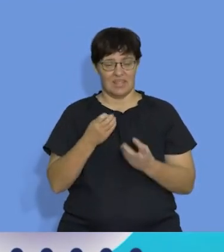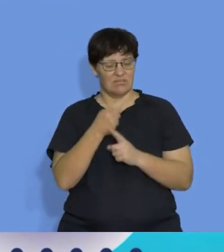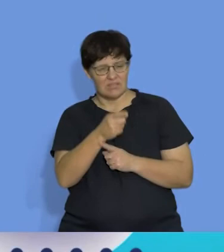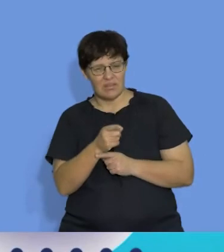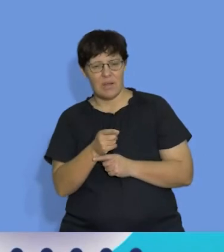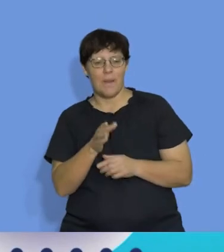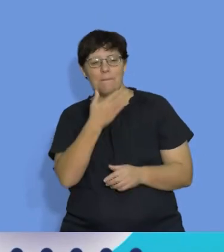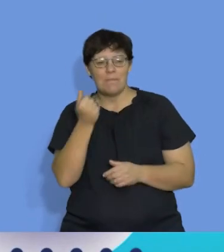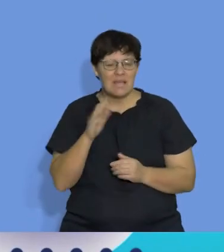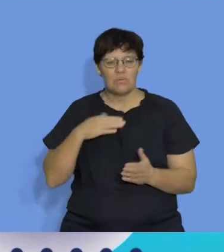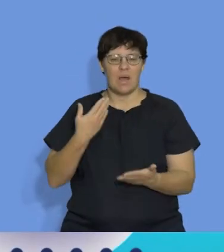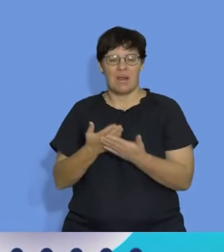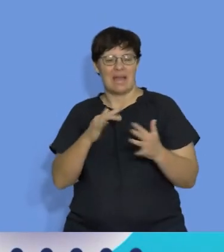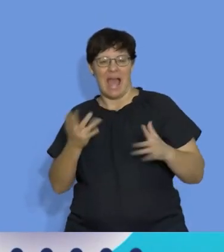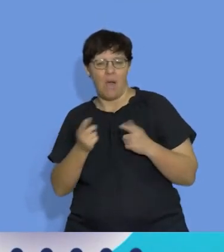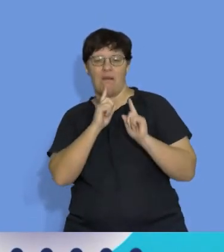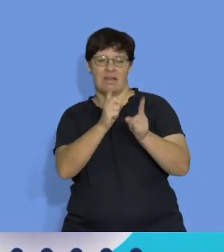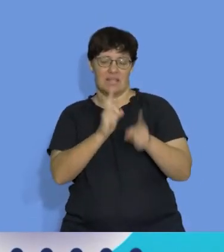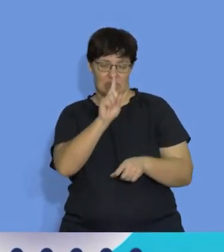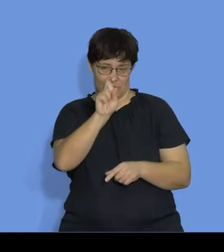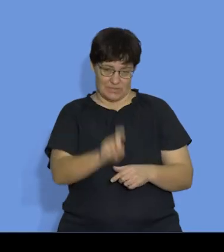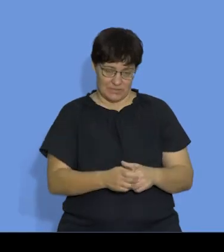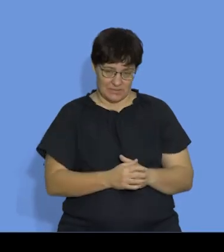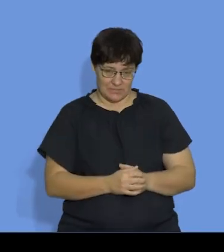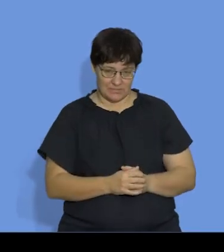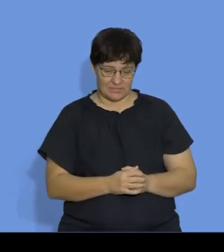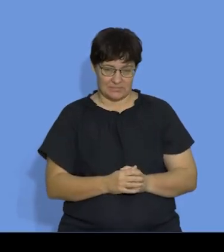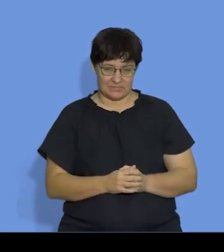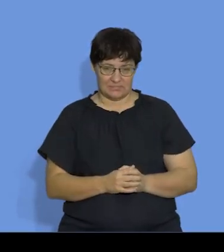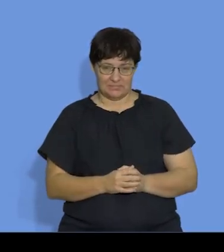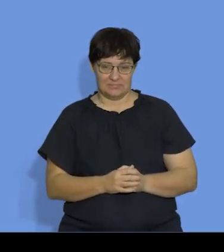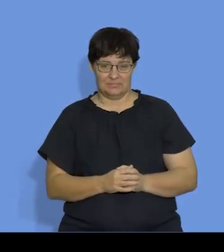we learned in terms of the redox reactions.